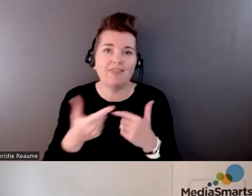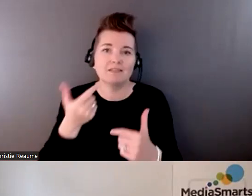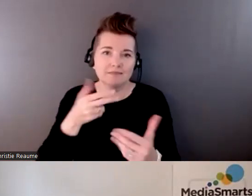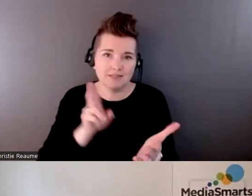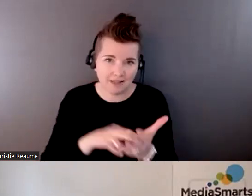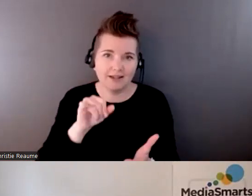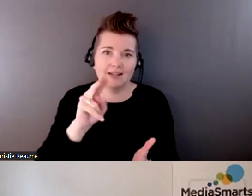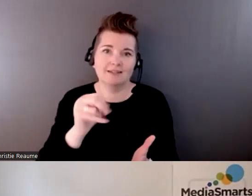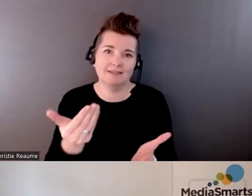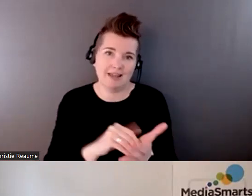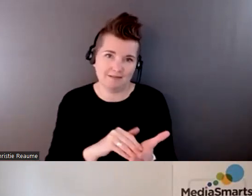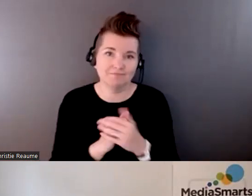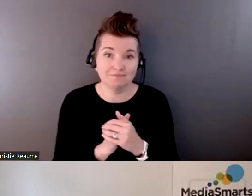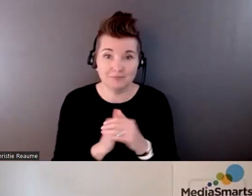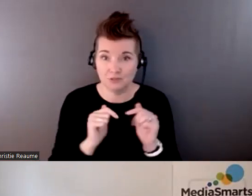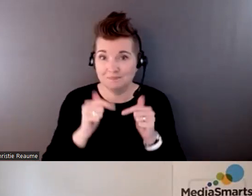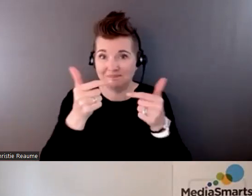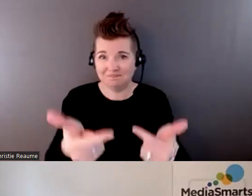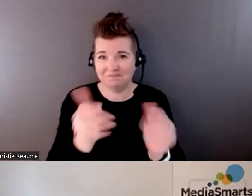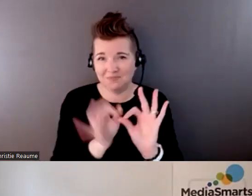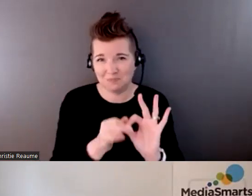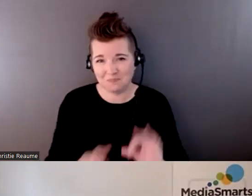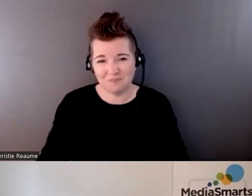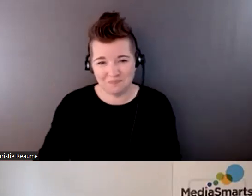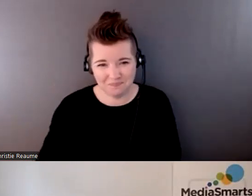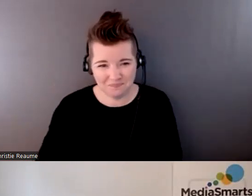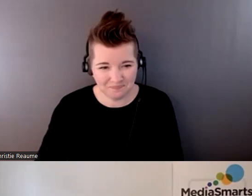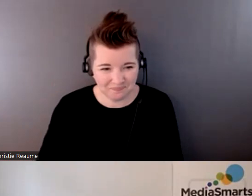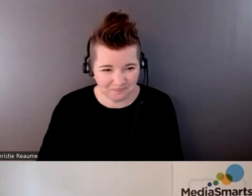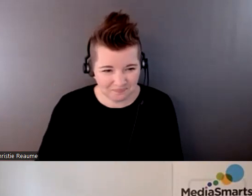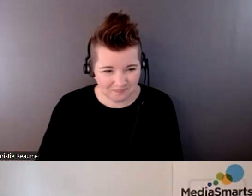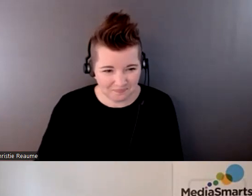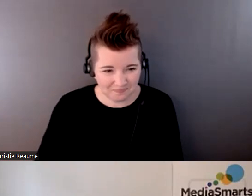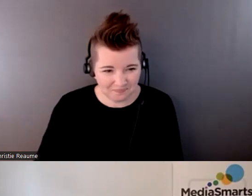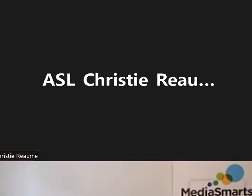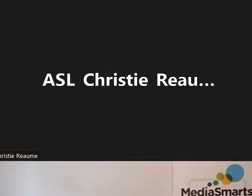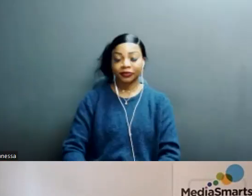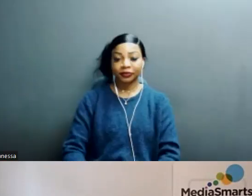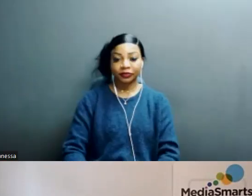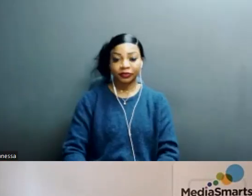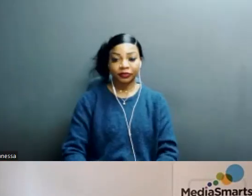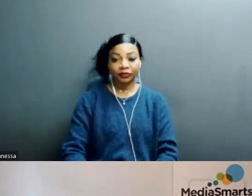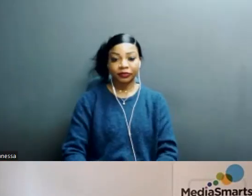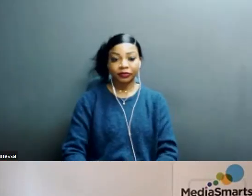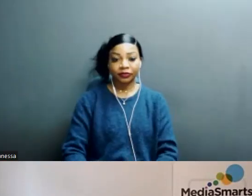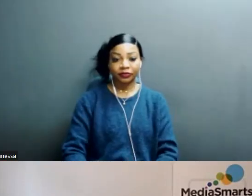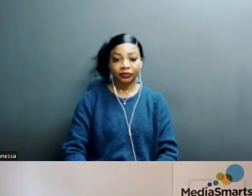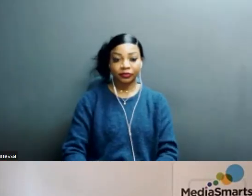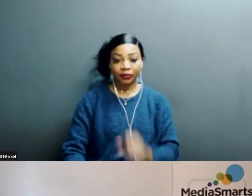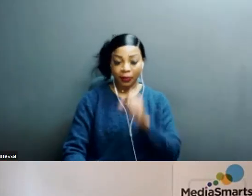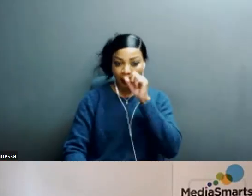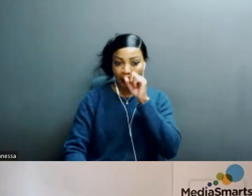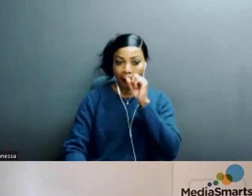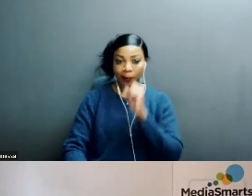say um uh let me think um and of course I guess just one other thing that we haven't like really